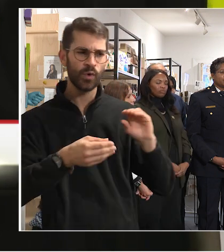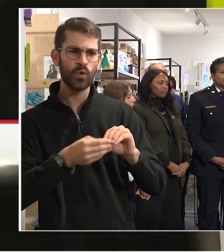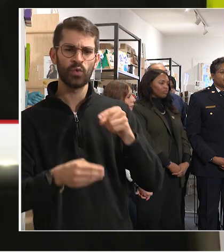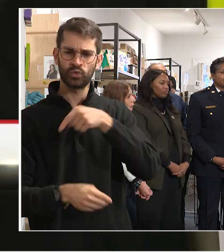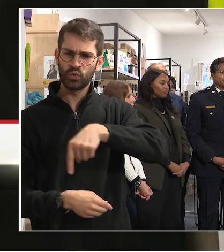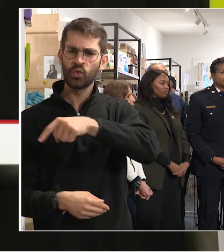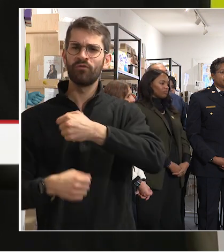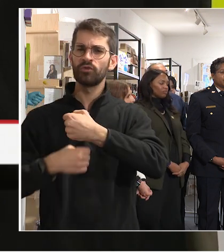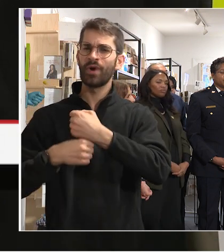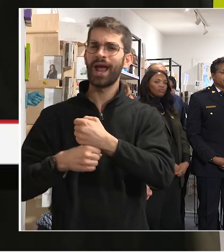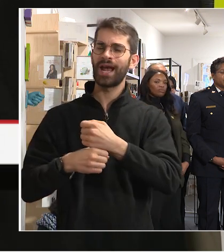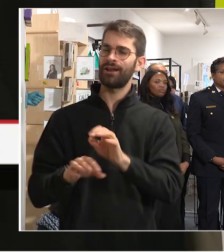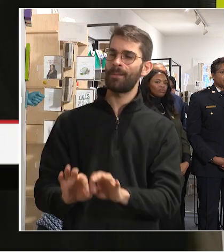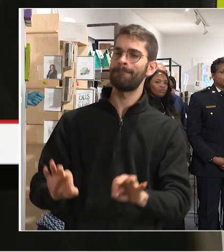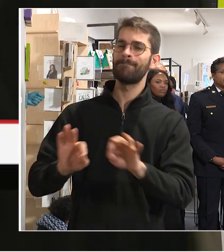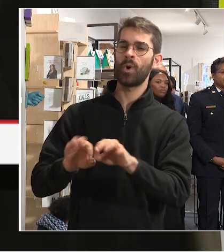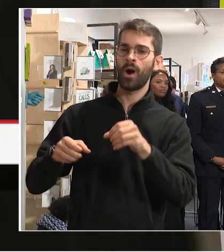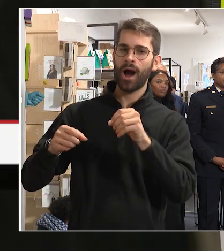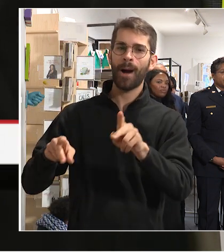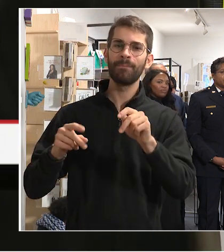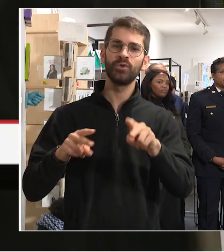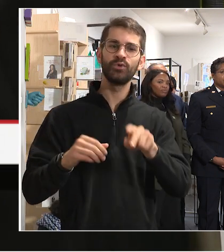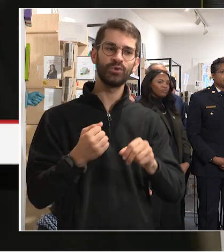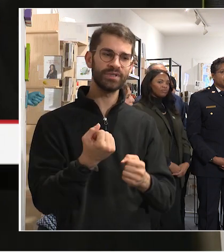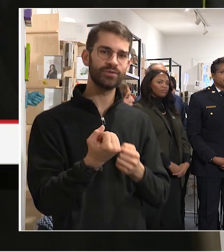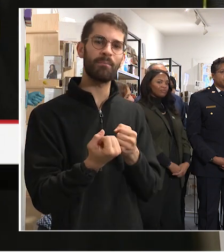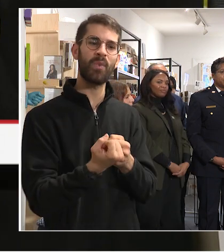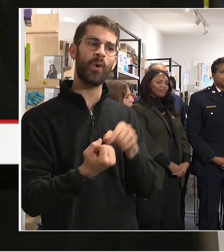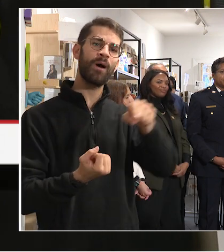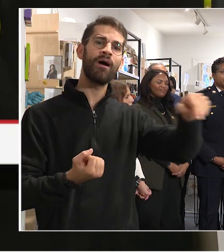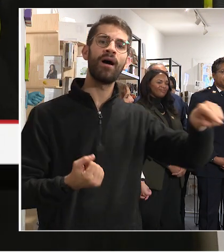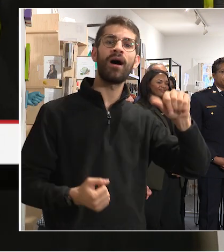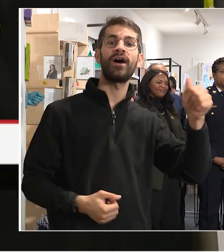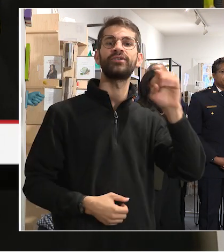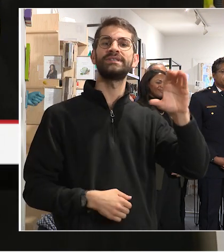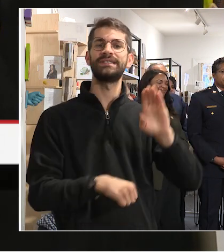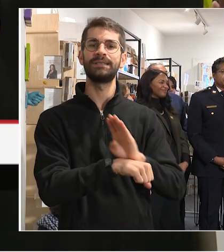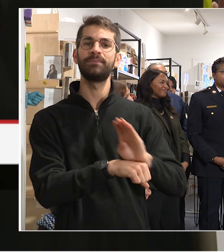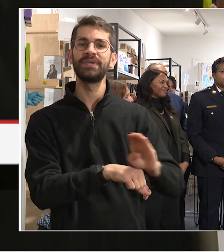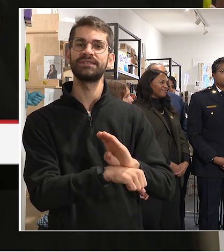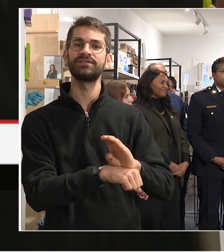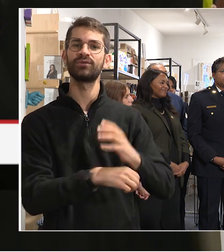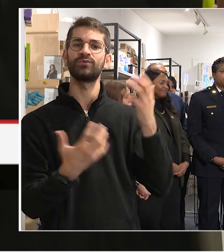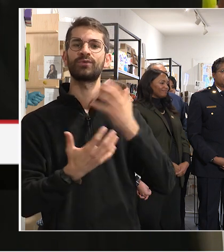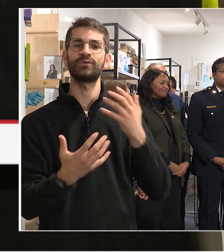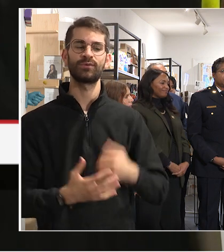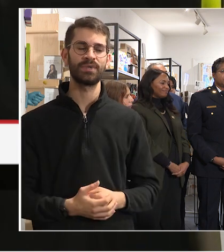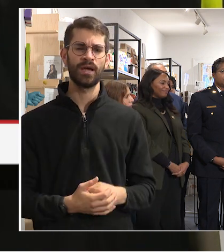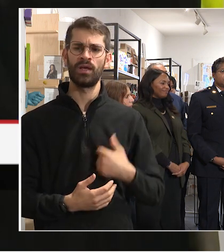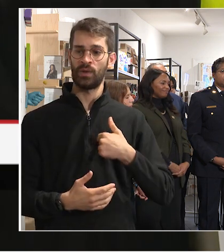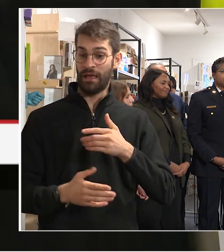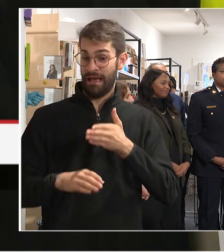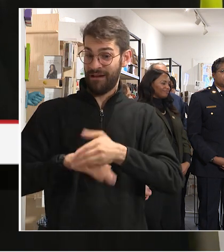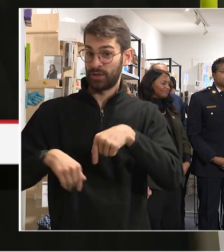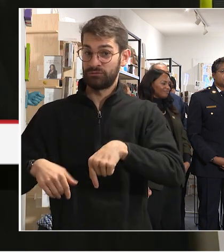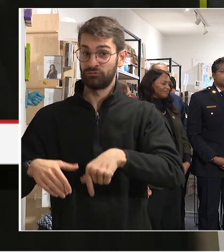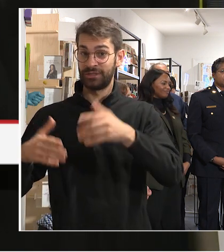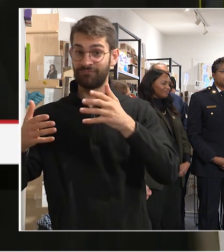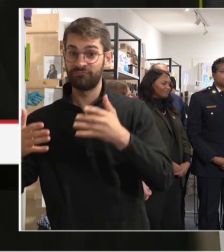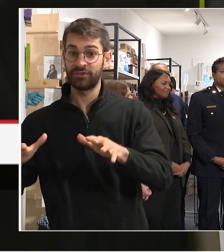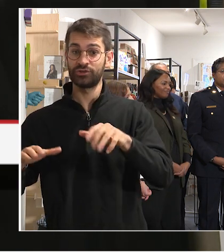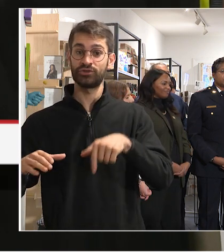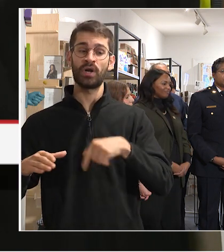created really important opportunities for other DC businesses. We're going to go up the street after this